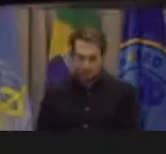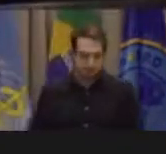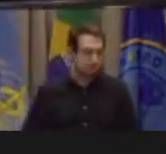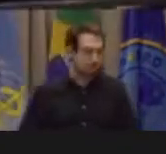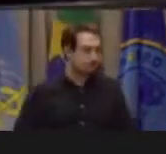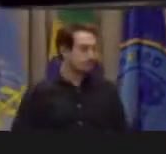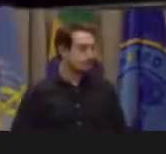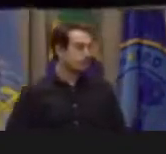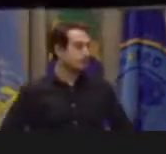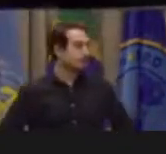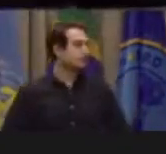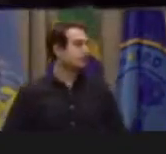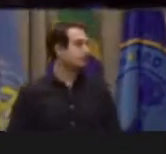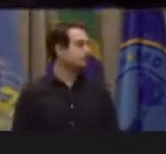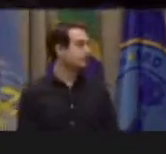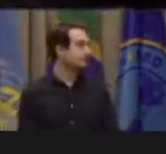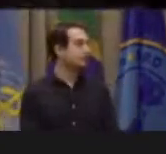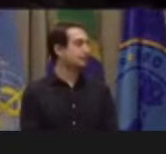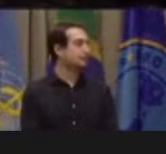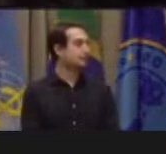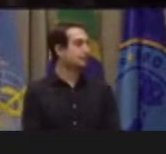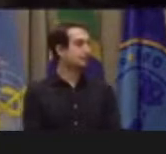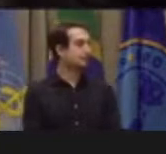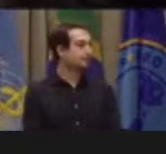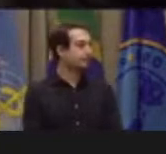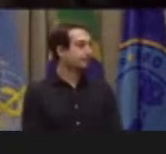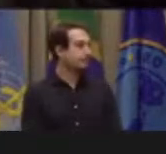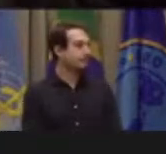Please, can you put her presentation on the screen?